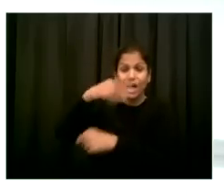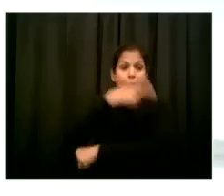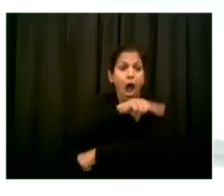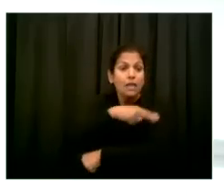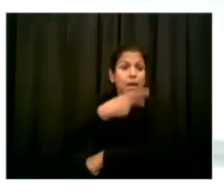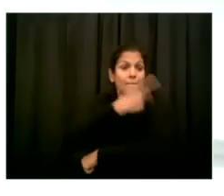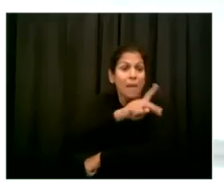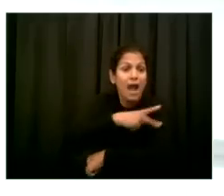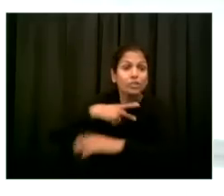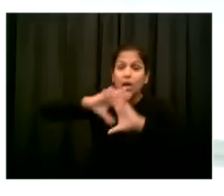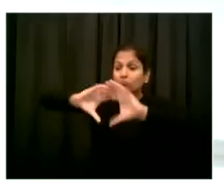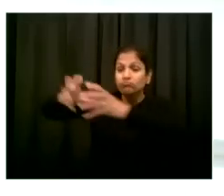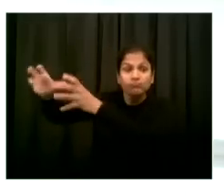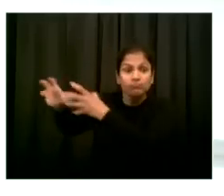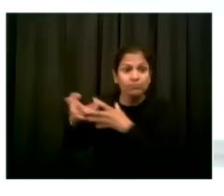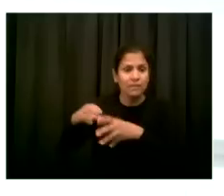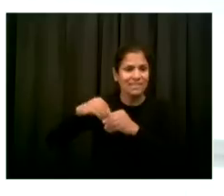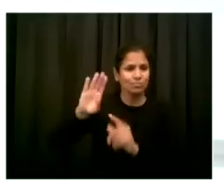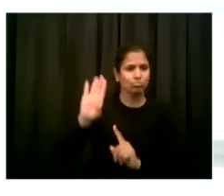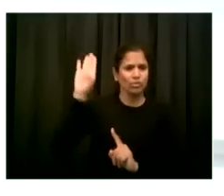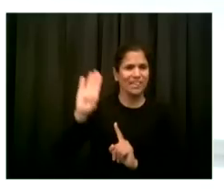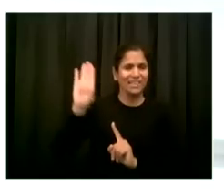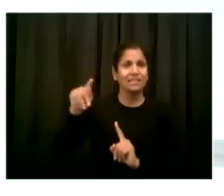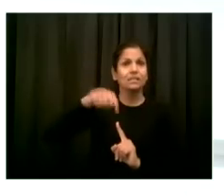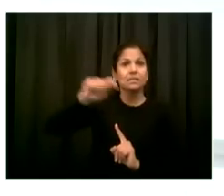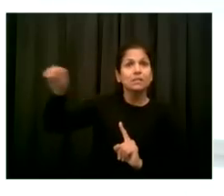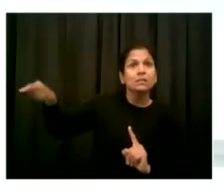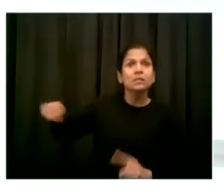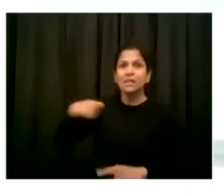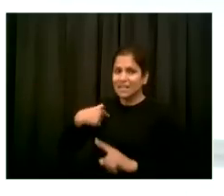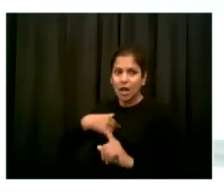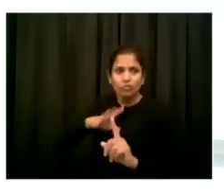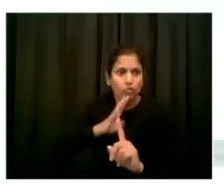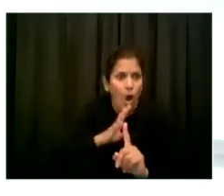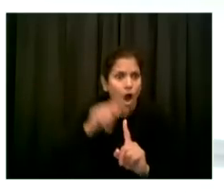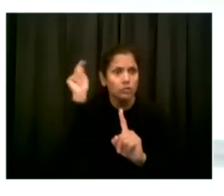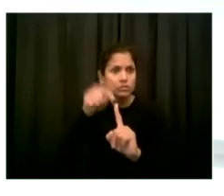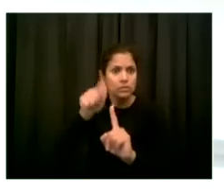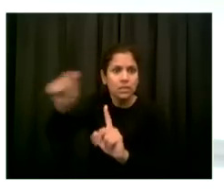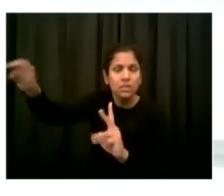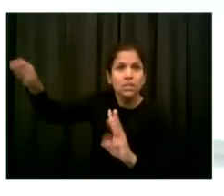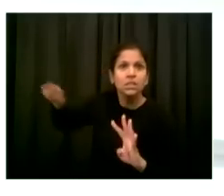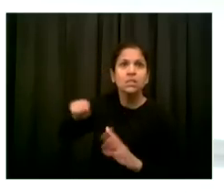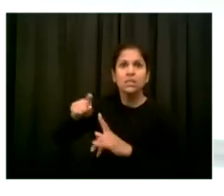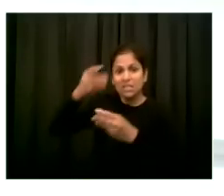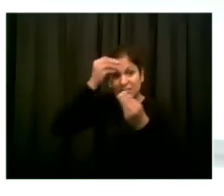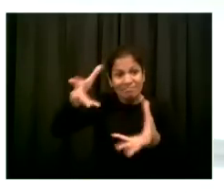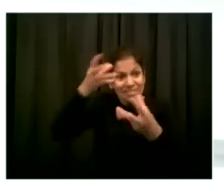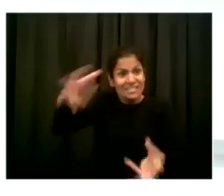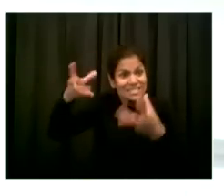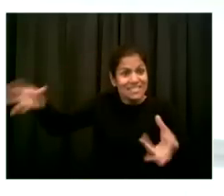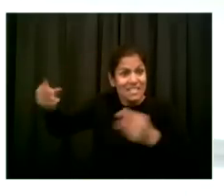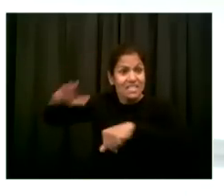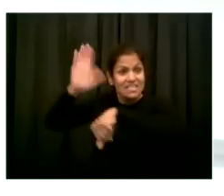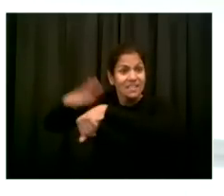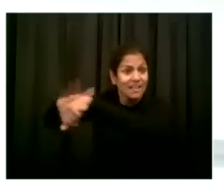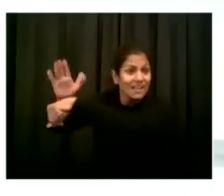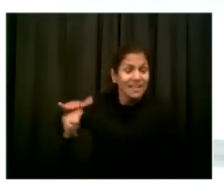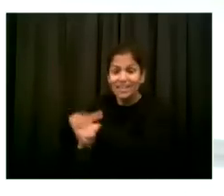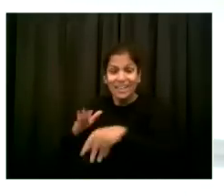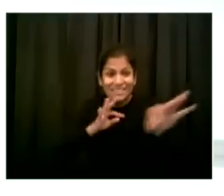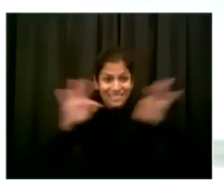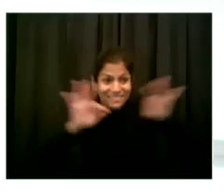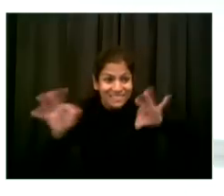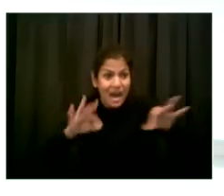neighborhoods. And what we hear from them is along with us, a growing sense of concern